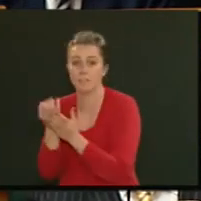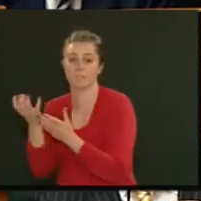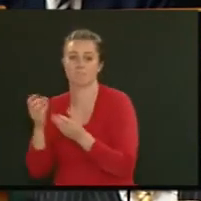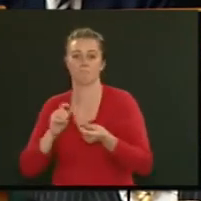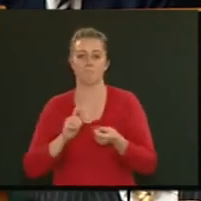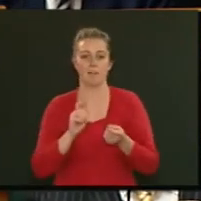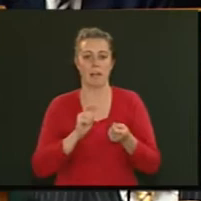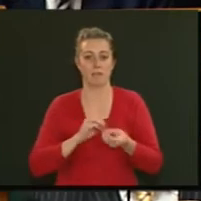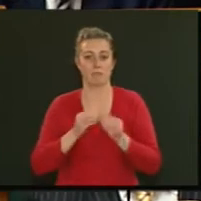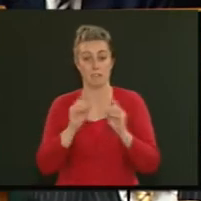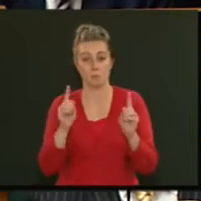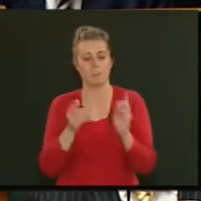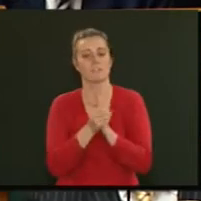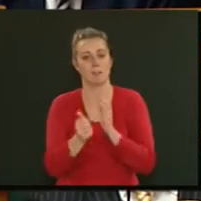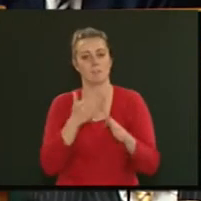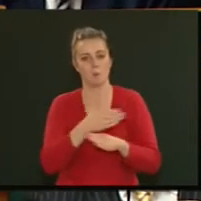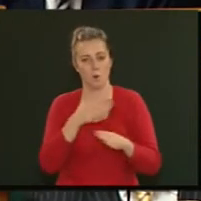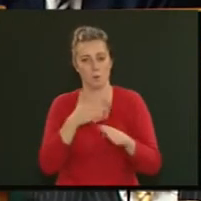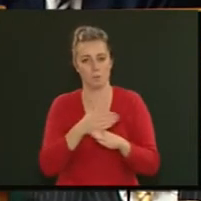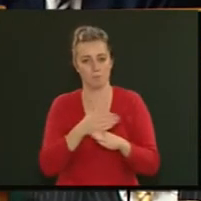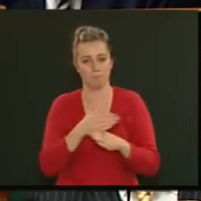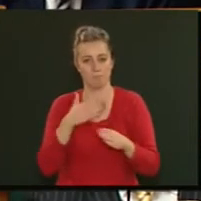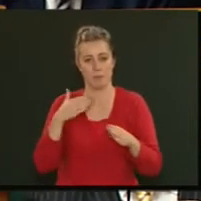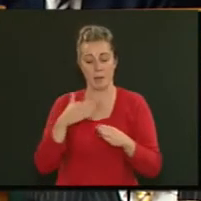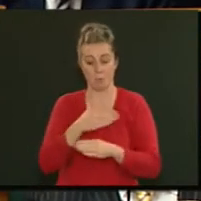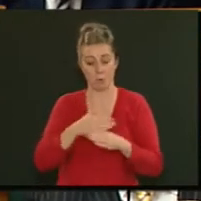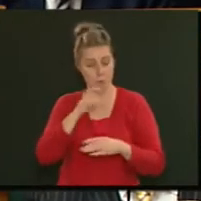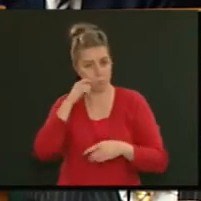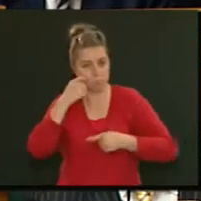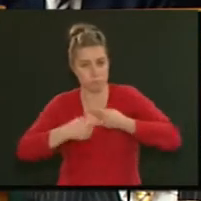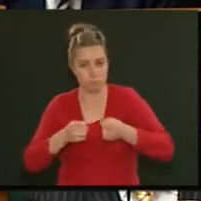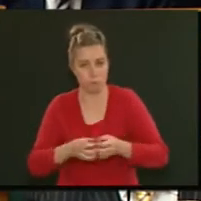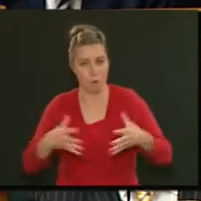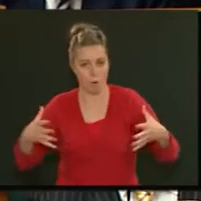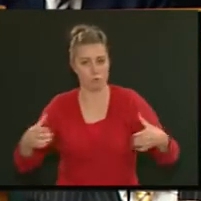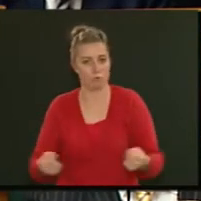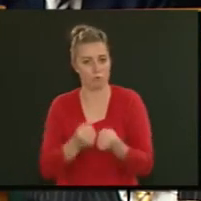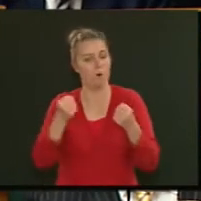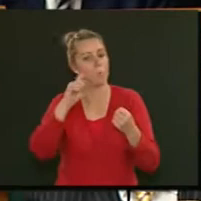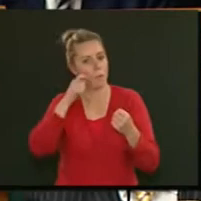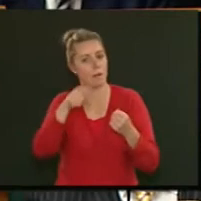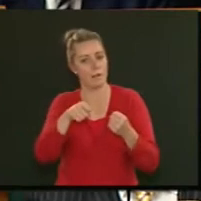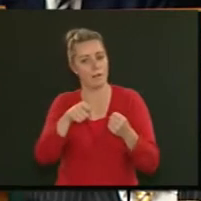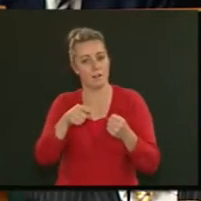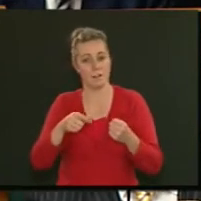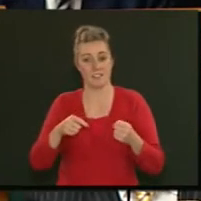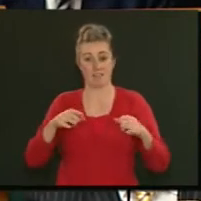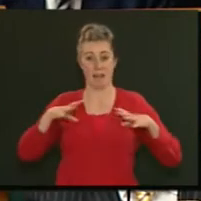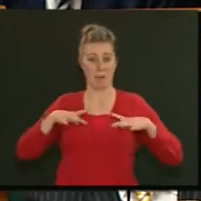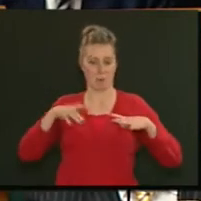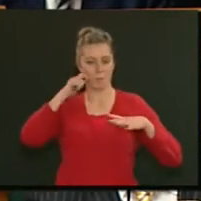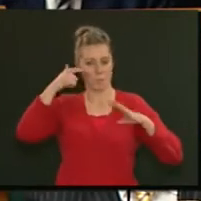skilled jobs. Employment is forecast to keep growing strongly, and unemployment is expected to steadily